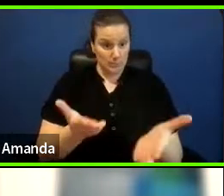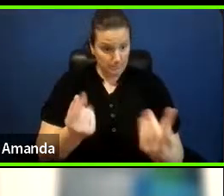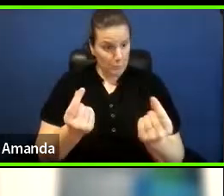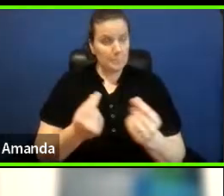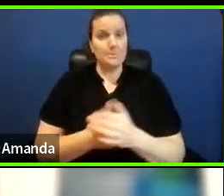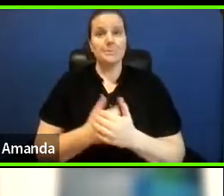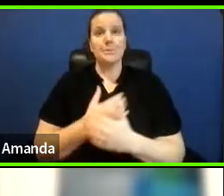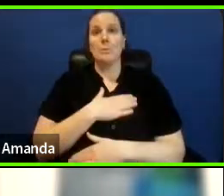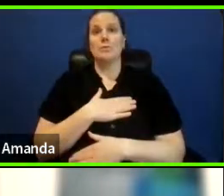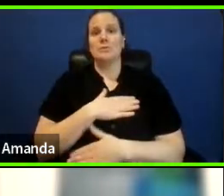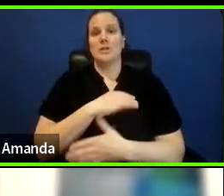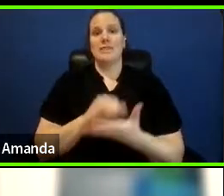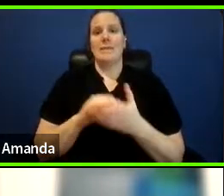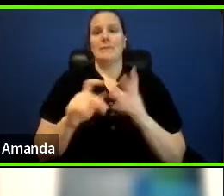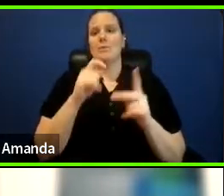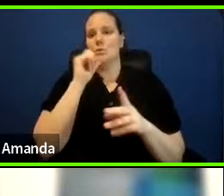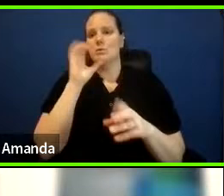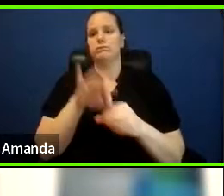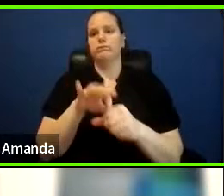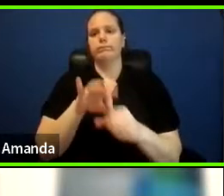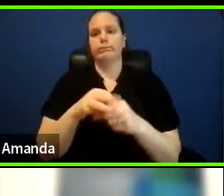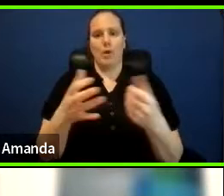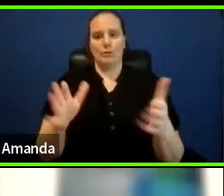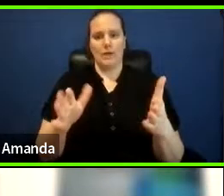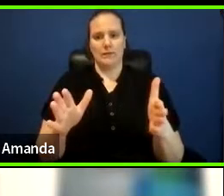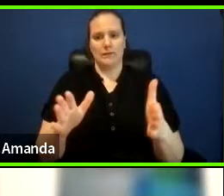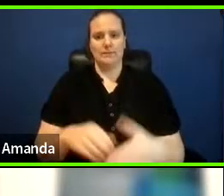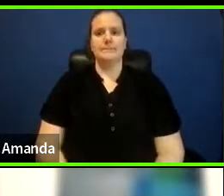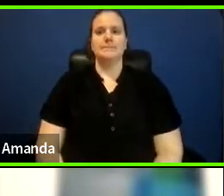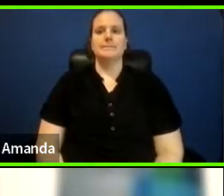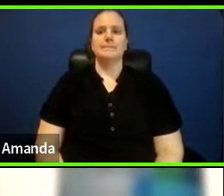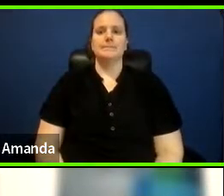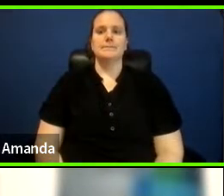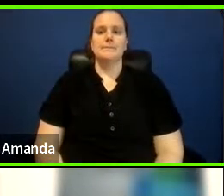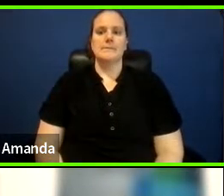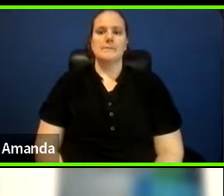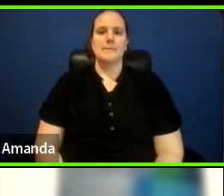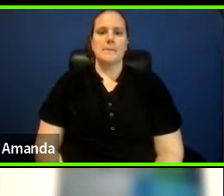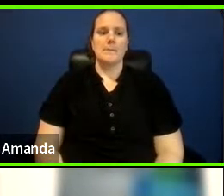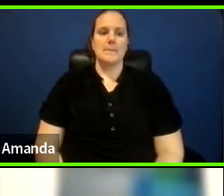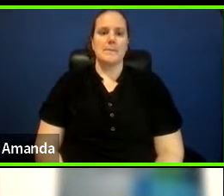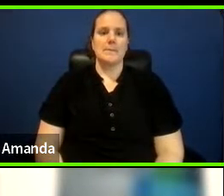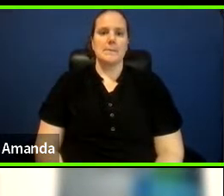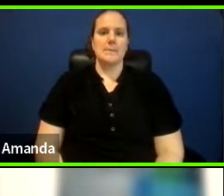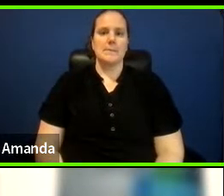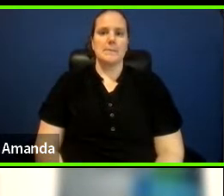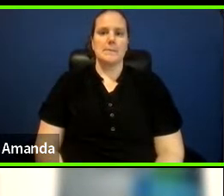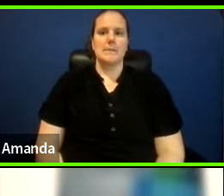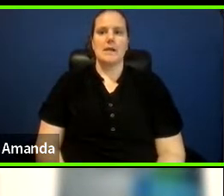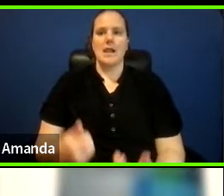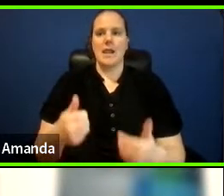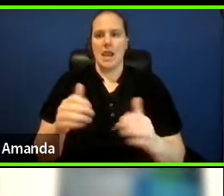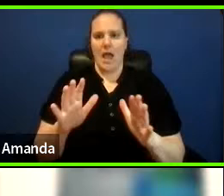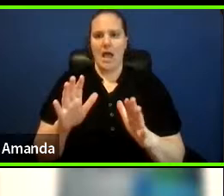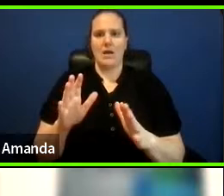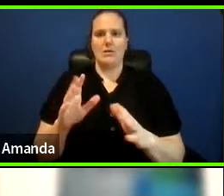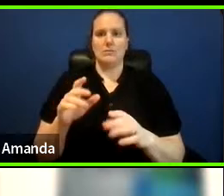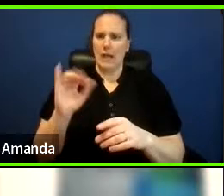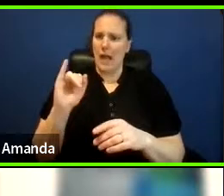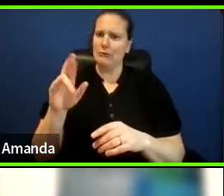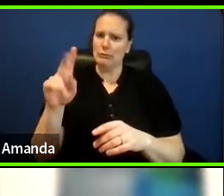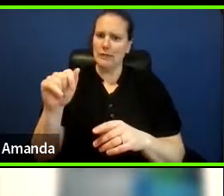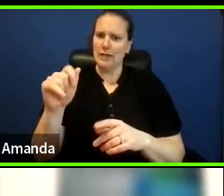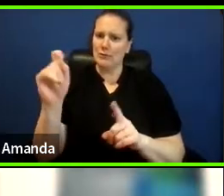appreciate those that have participated in the poll already. Maybe we'll allow the poll to be up. Irina,